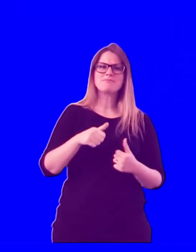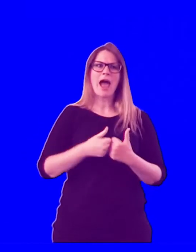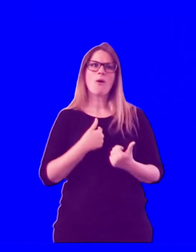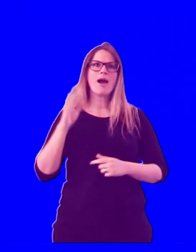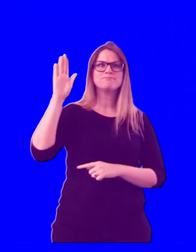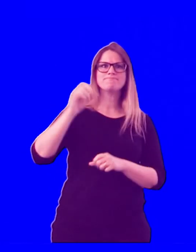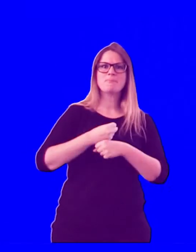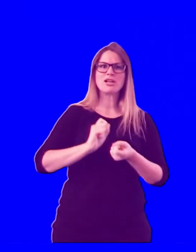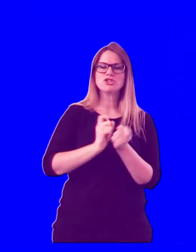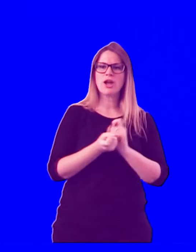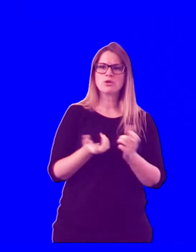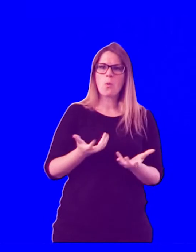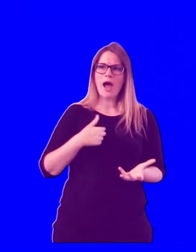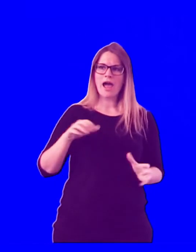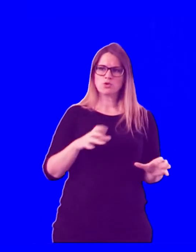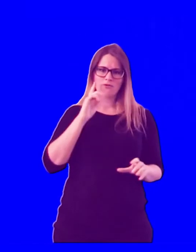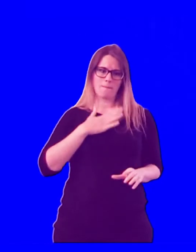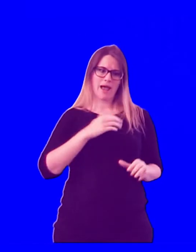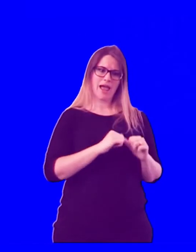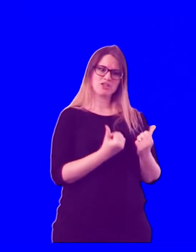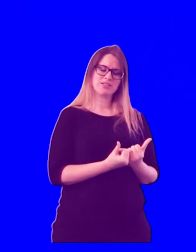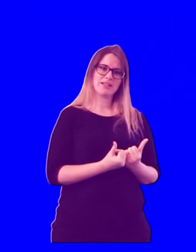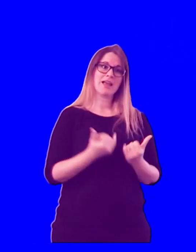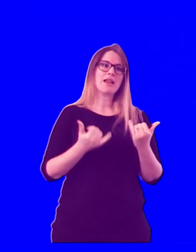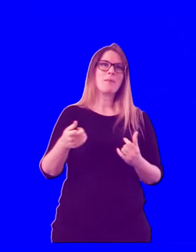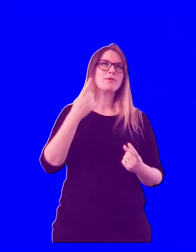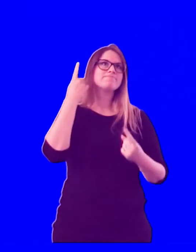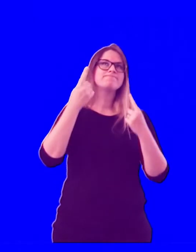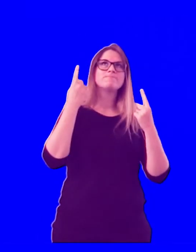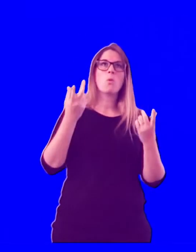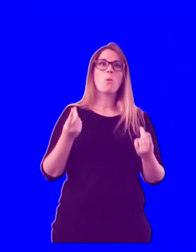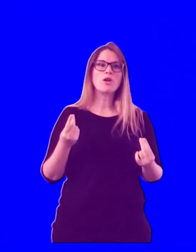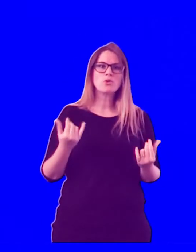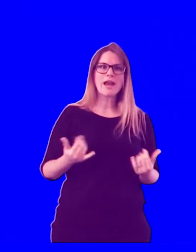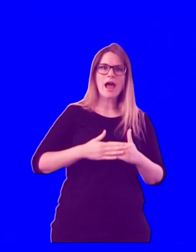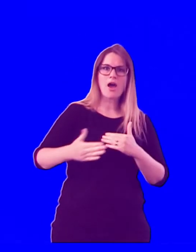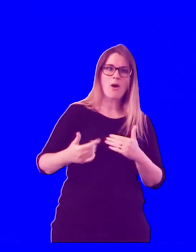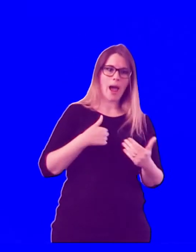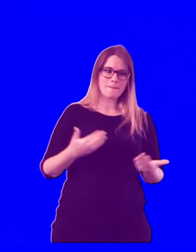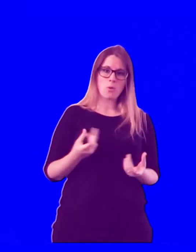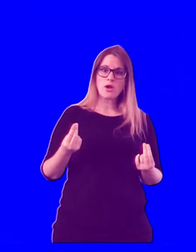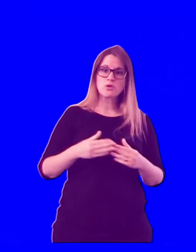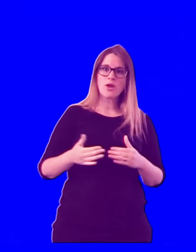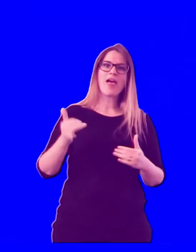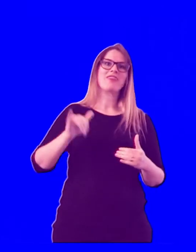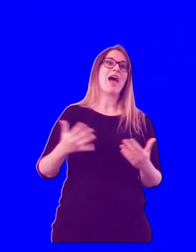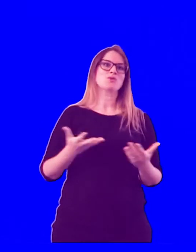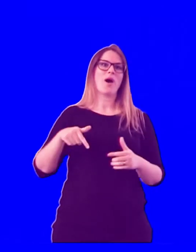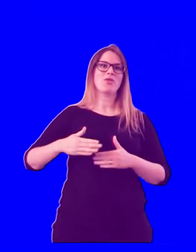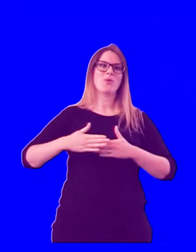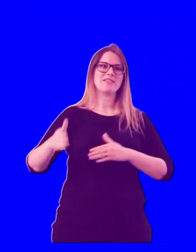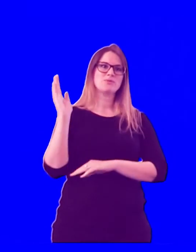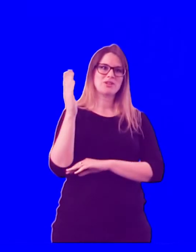how can I make that change? What can I do for my agency? And now you might be thinking, oh, great, what do I do, right? Now I'm here, what can I do? Well, that's what the